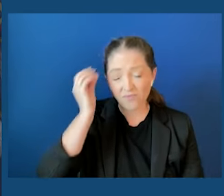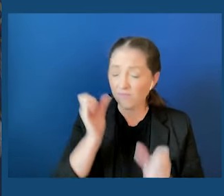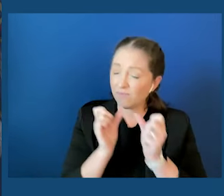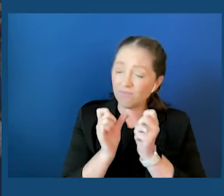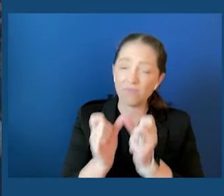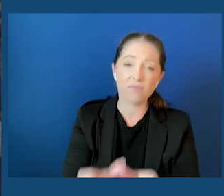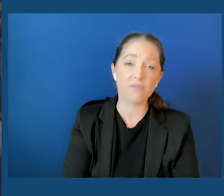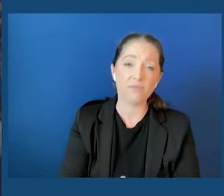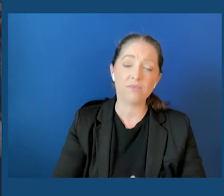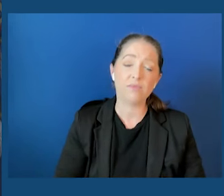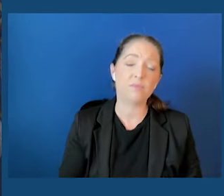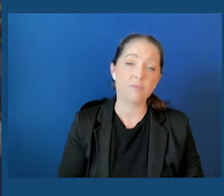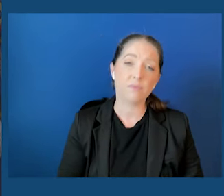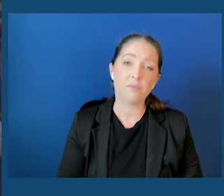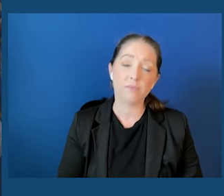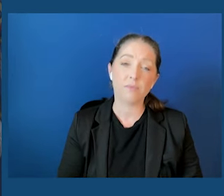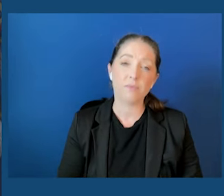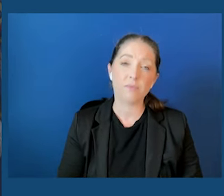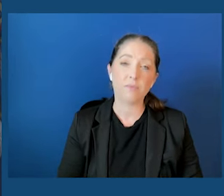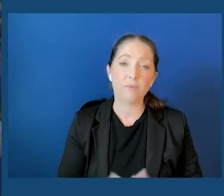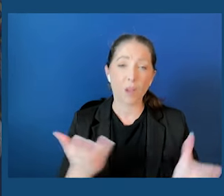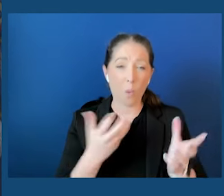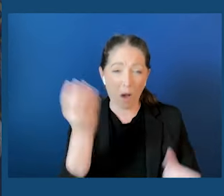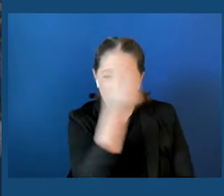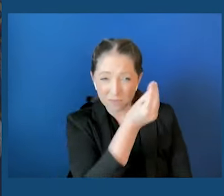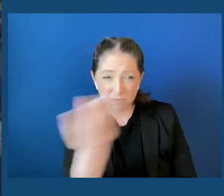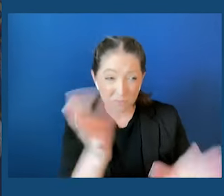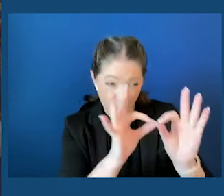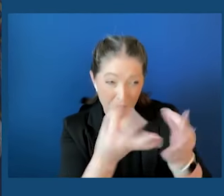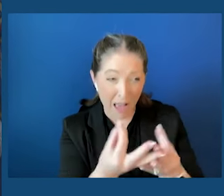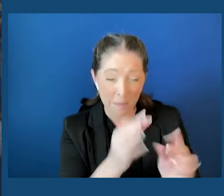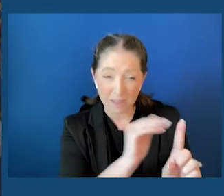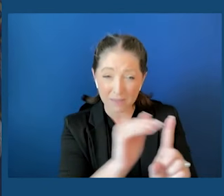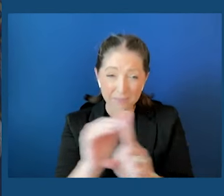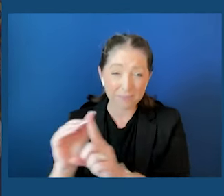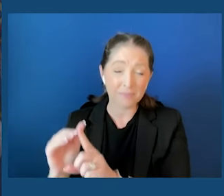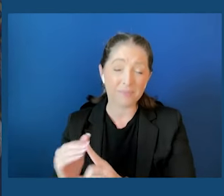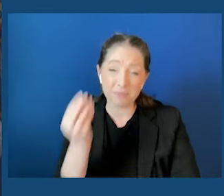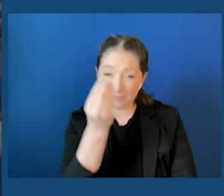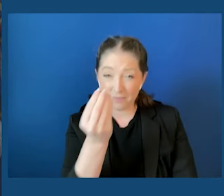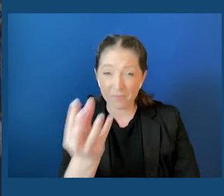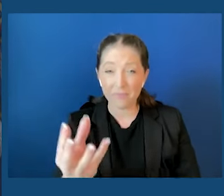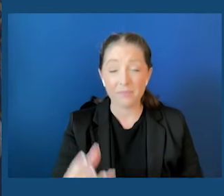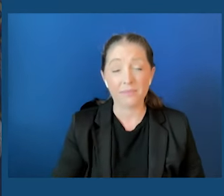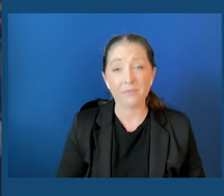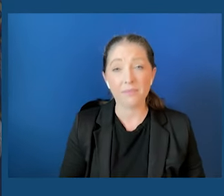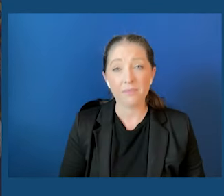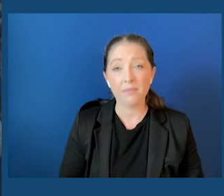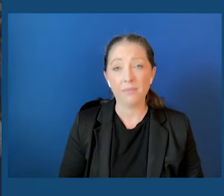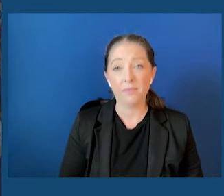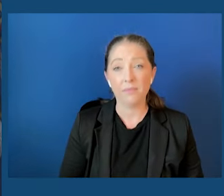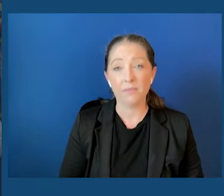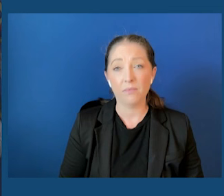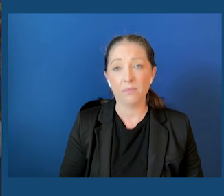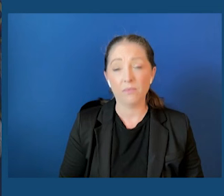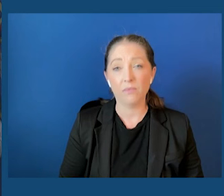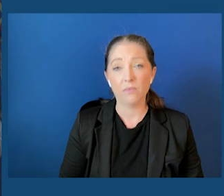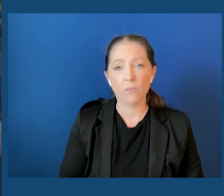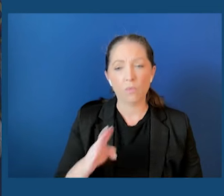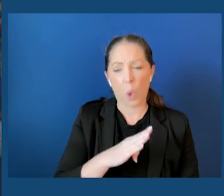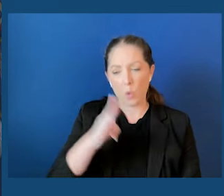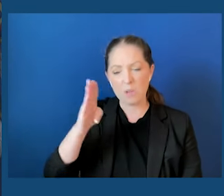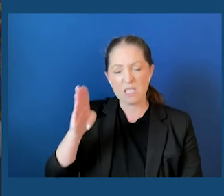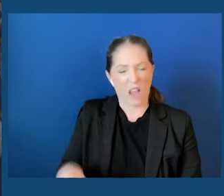And I want all the families to know We will never leave you to carry this burden